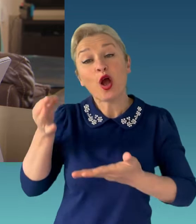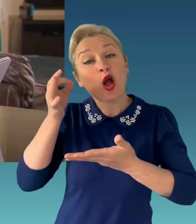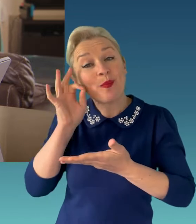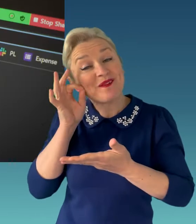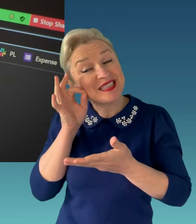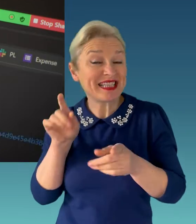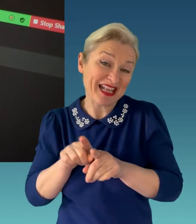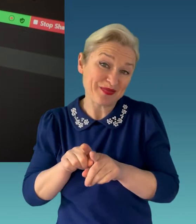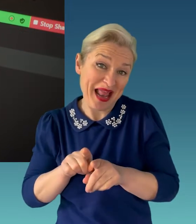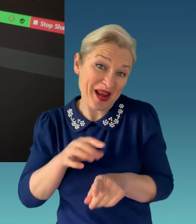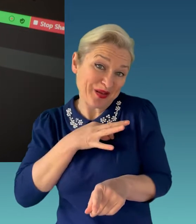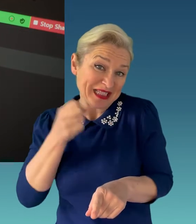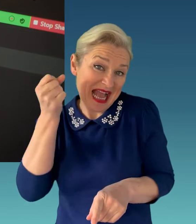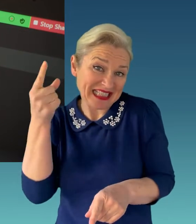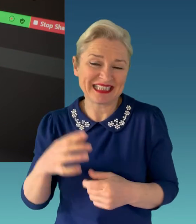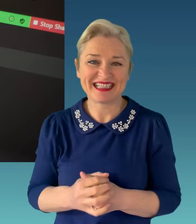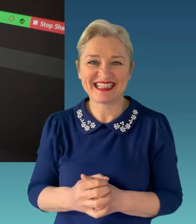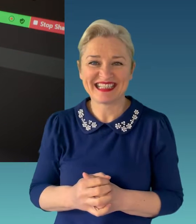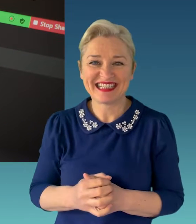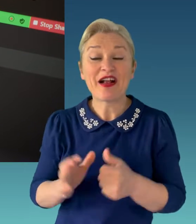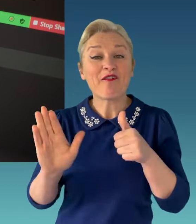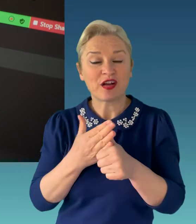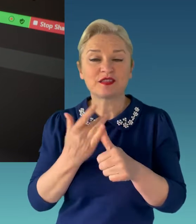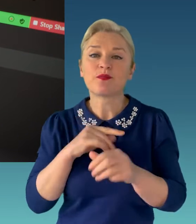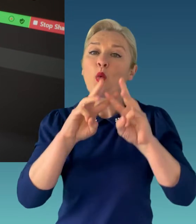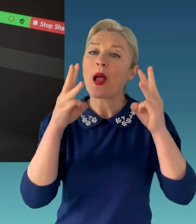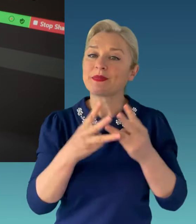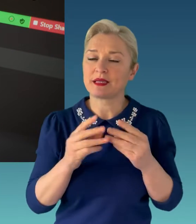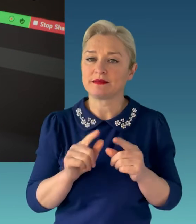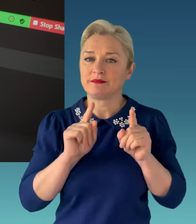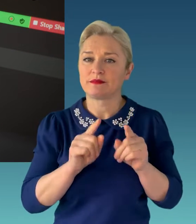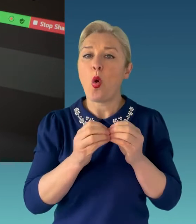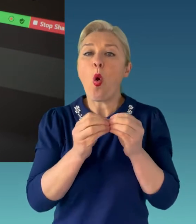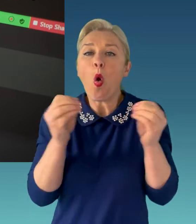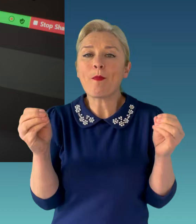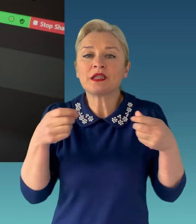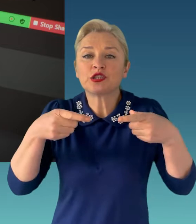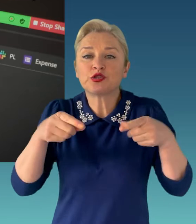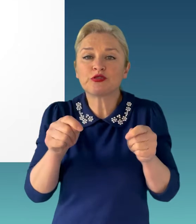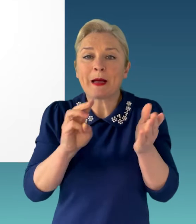too. First, you need to go to a website called openstreetmaps.org